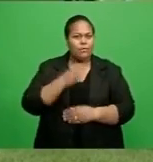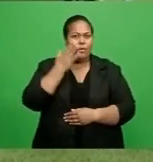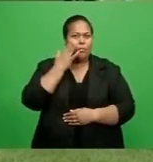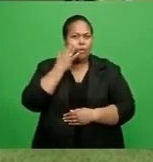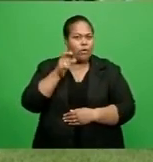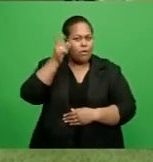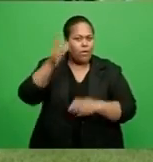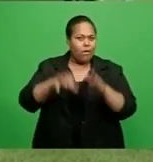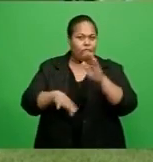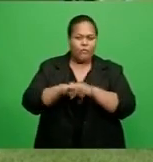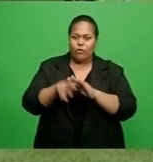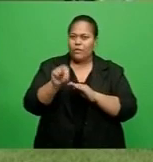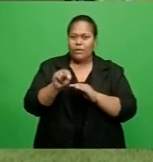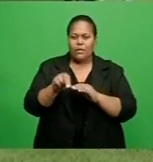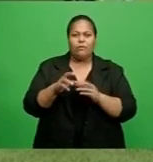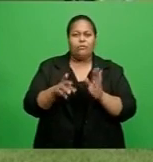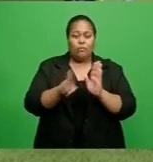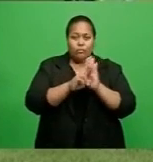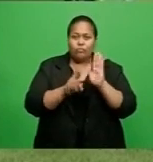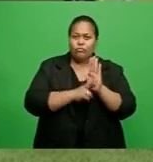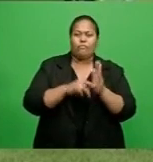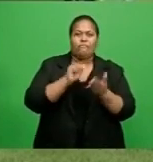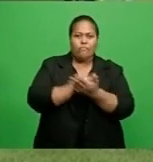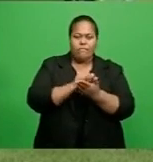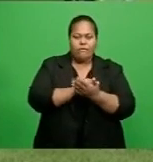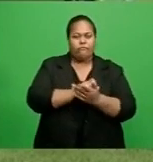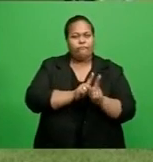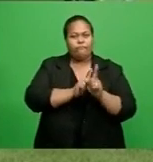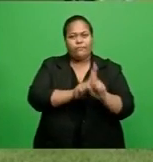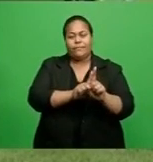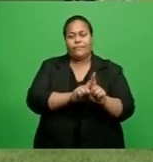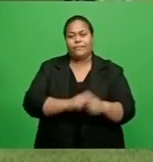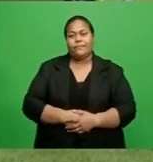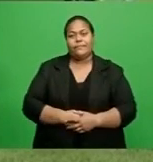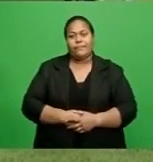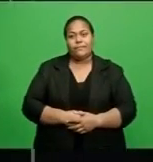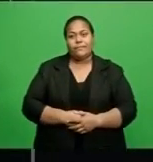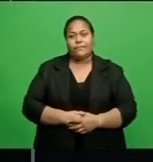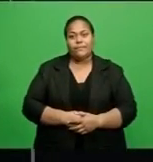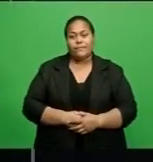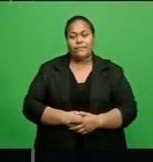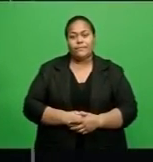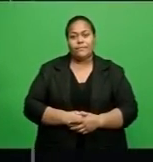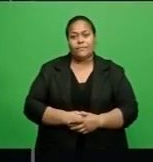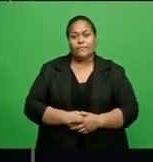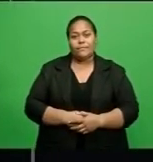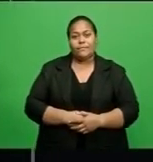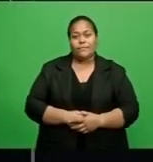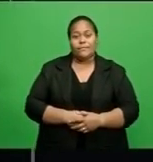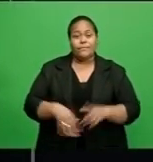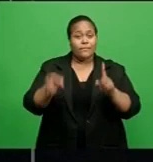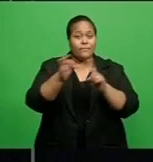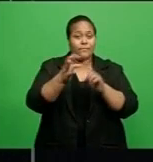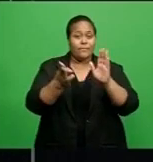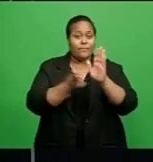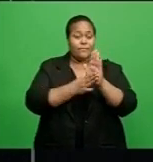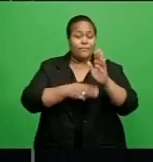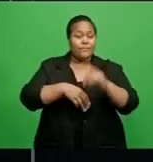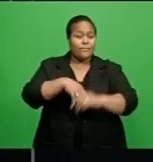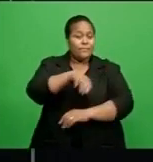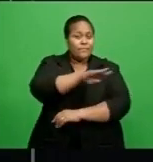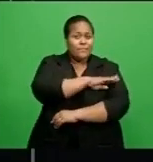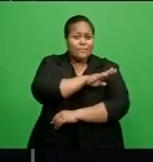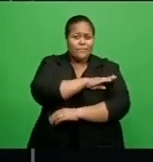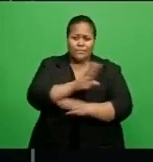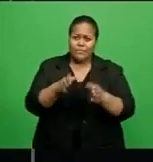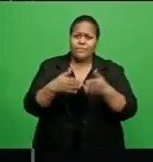to strengthen our COVID-19 protocols. Kelly Vathala, FBC News. Prime Minister Vurenge Bainimarama has